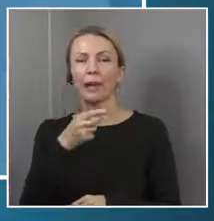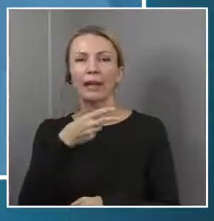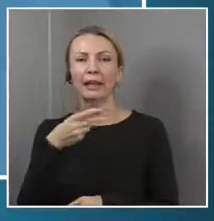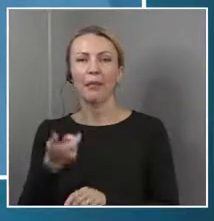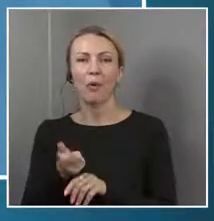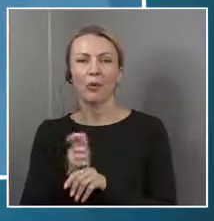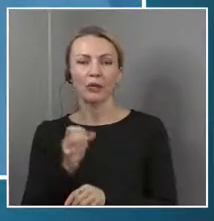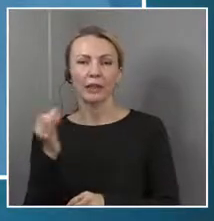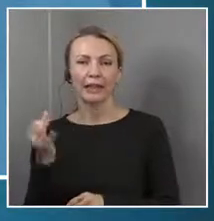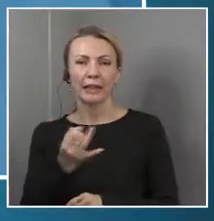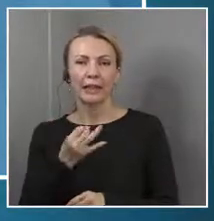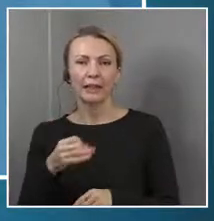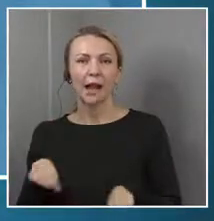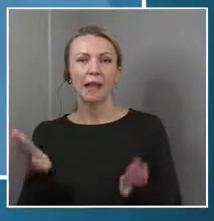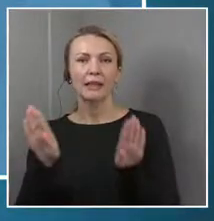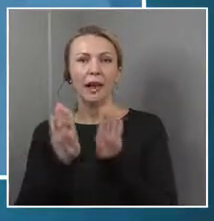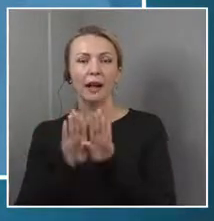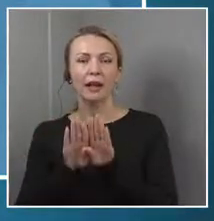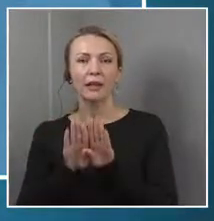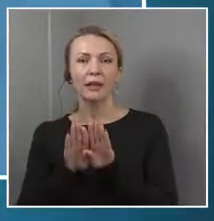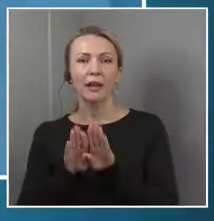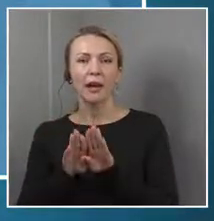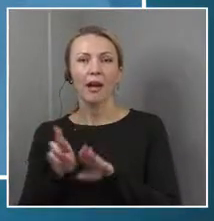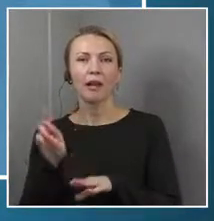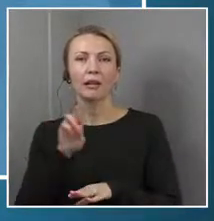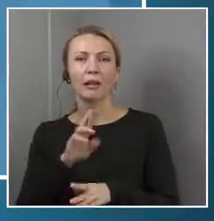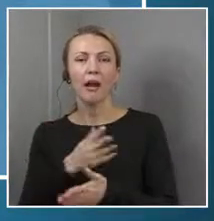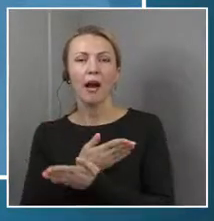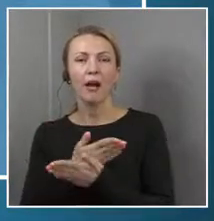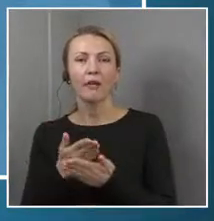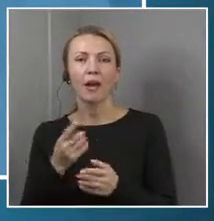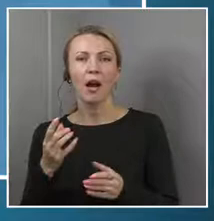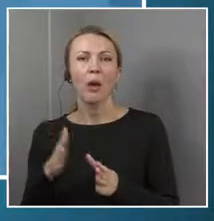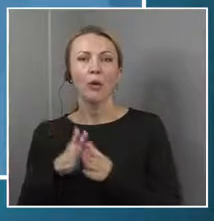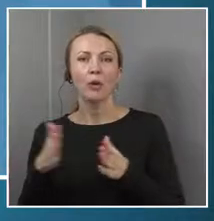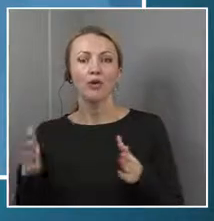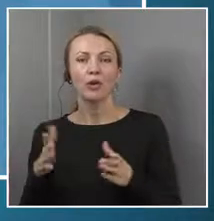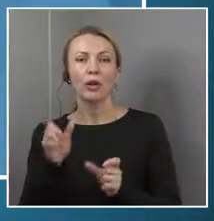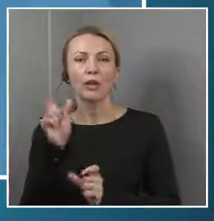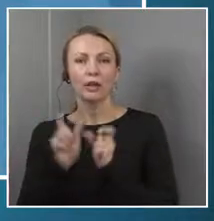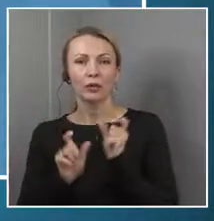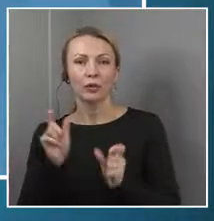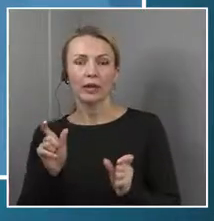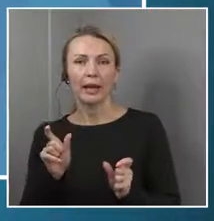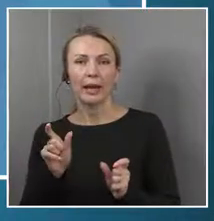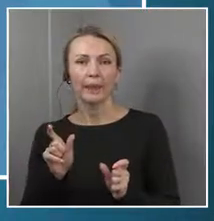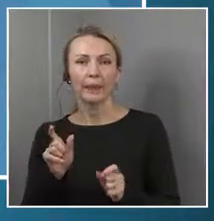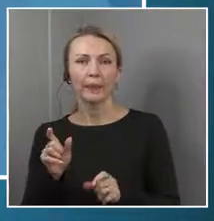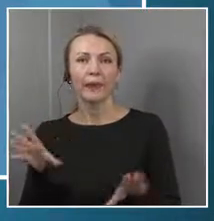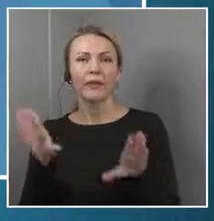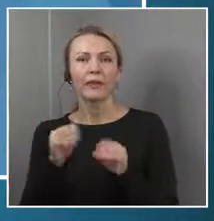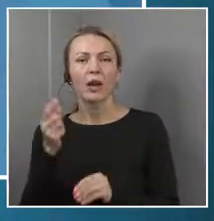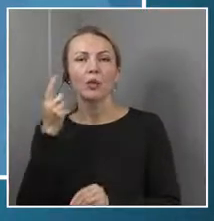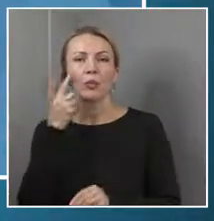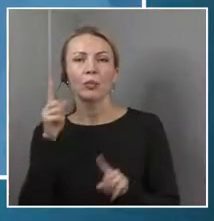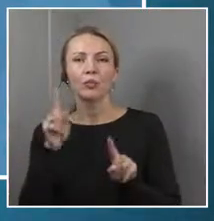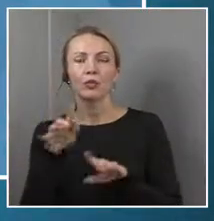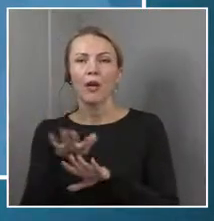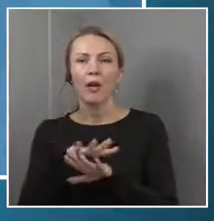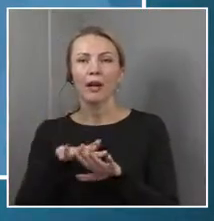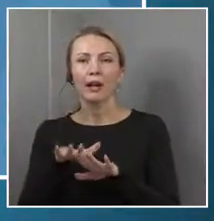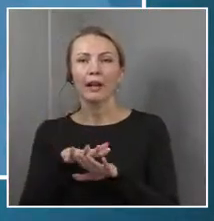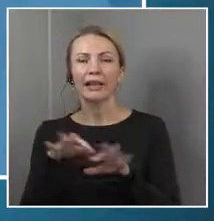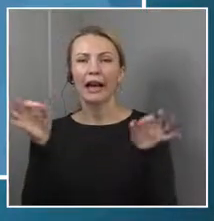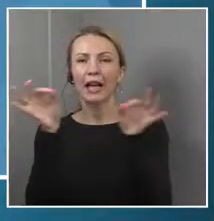I hope that the speakers will share some things about themselves. This is an interesting topic, but it's hard to access